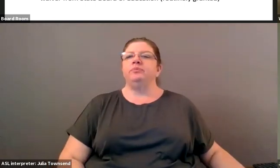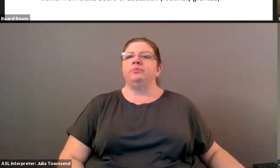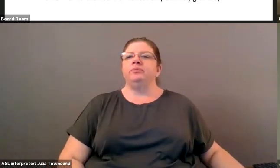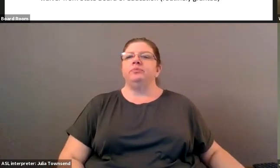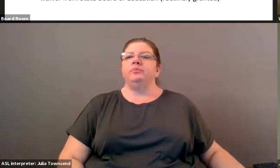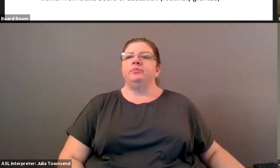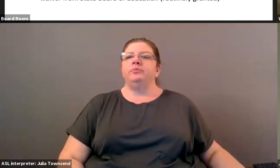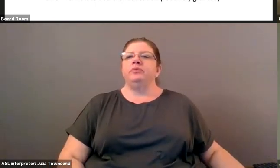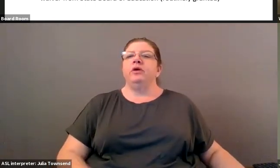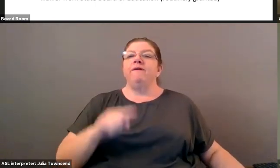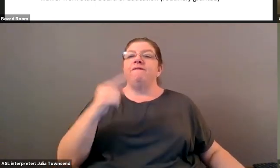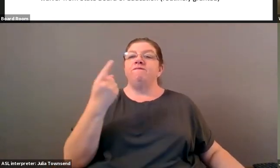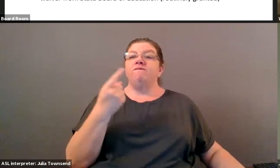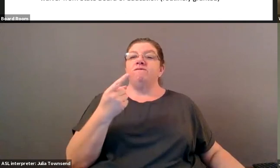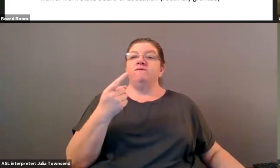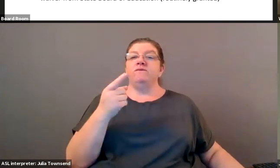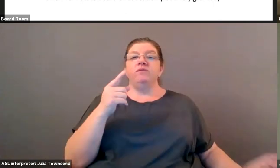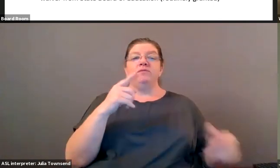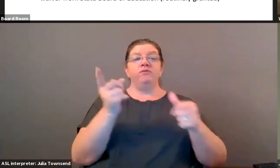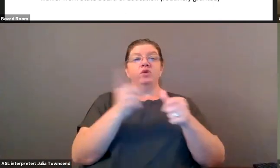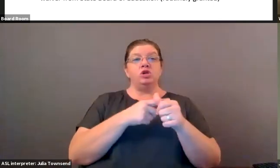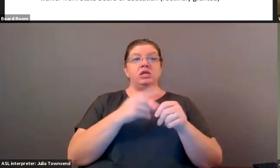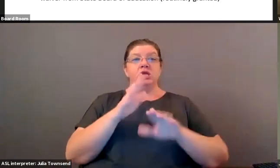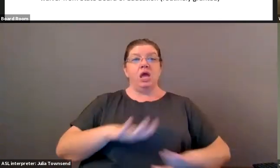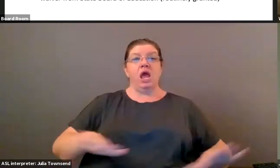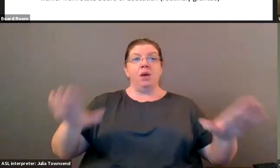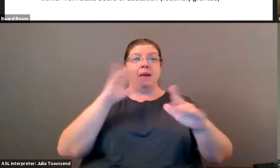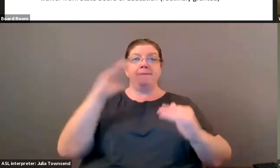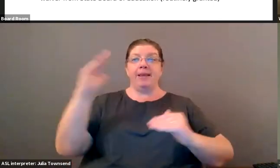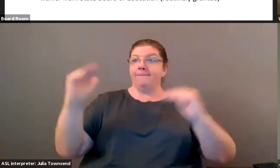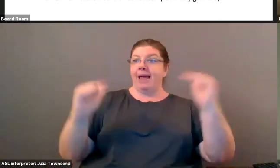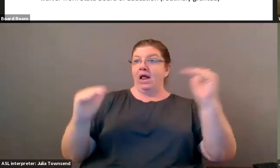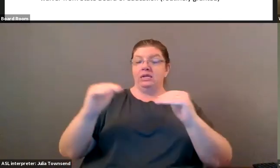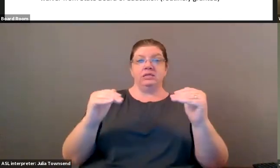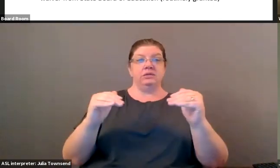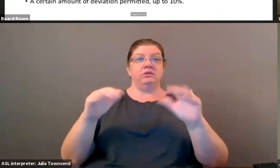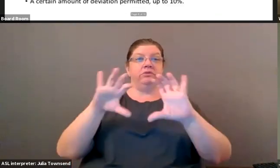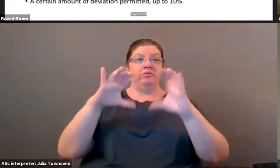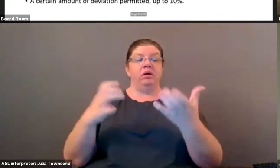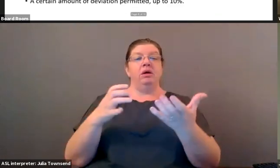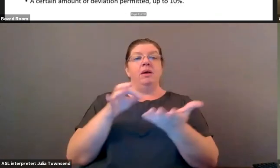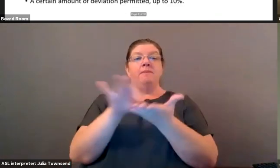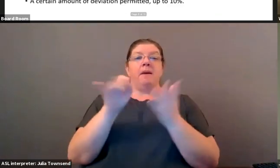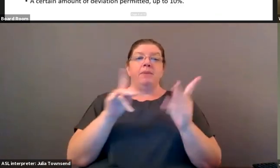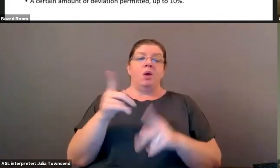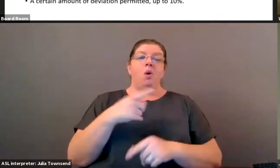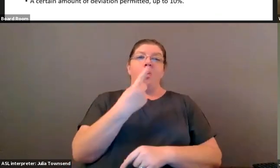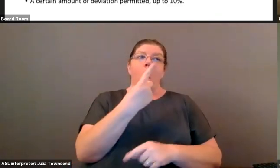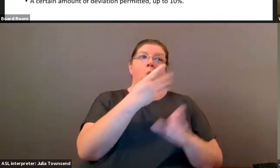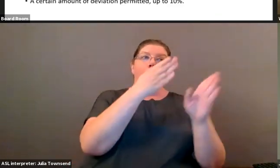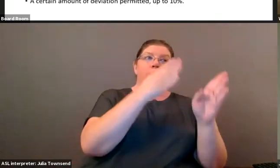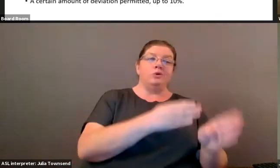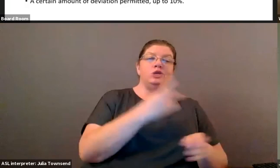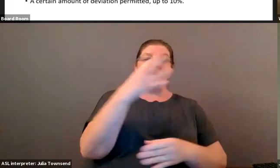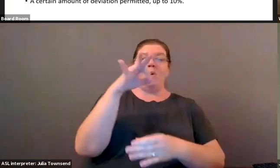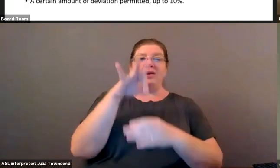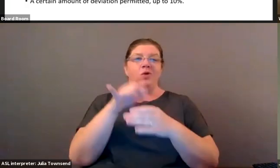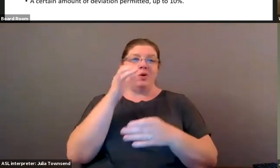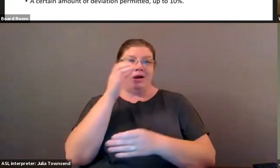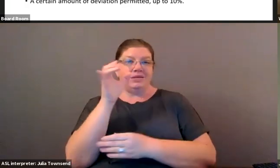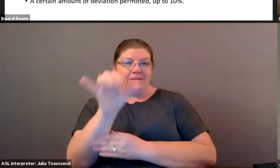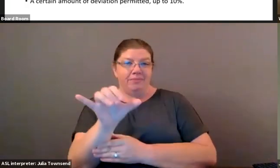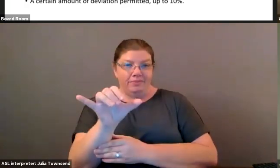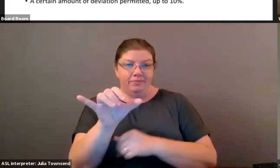the trustee areas must be balanced in population. This is the one person, one vote concept, and